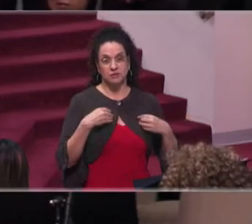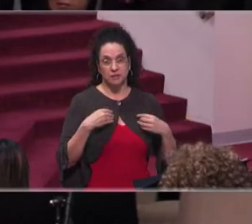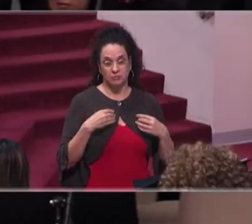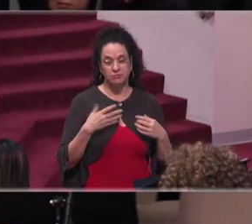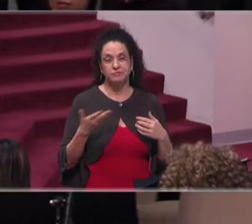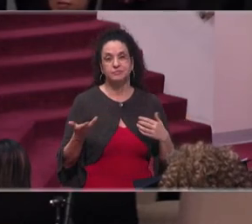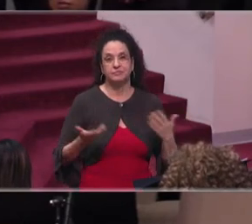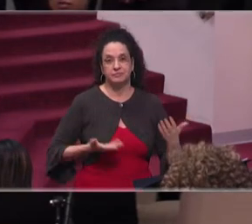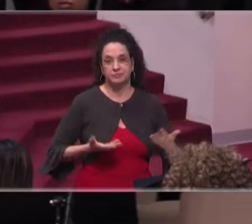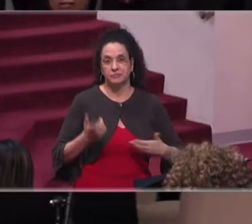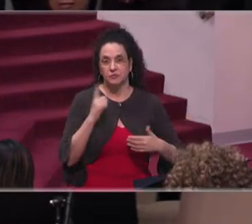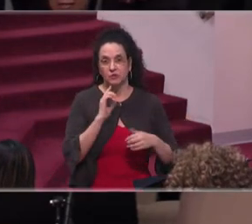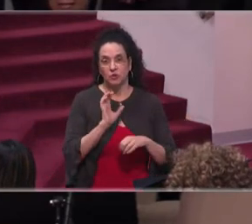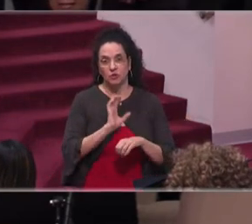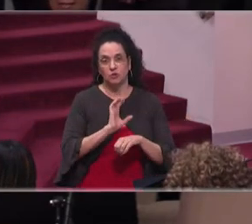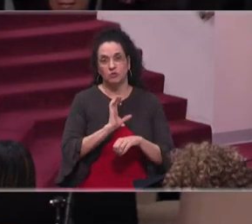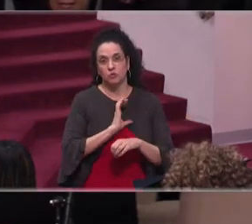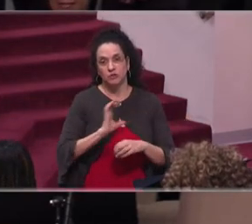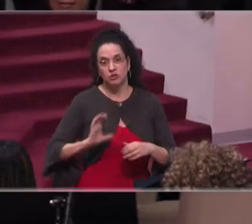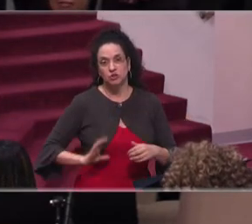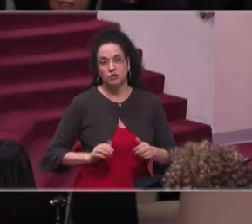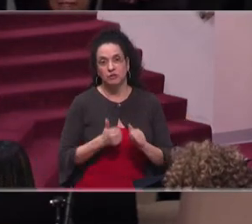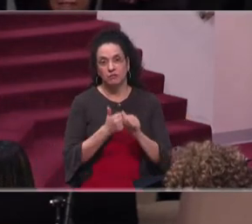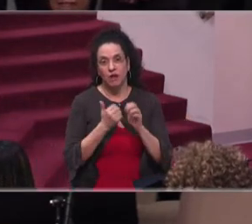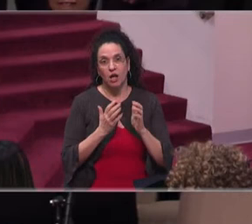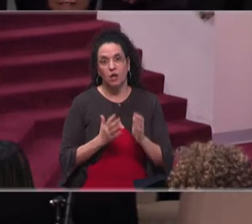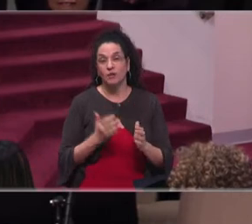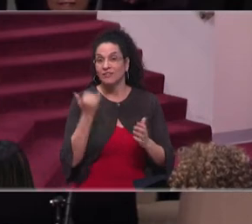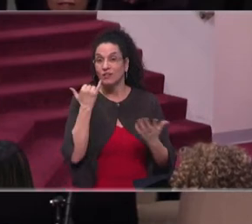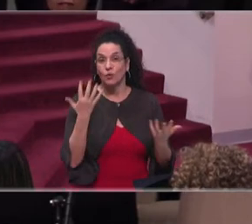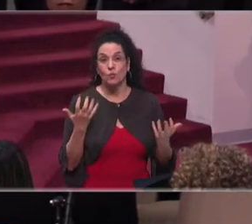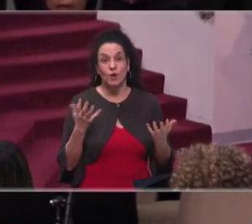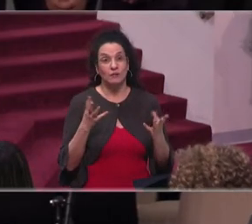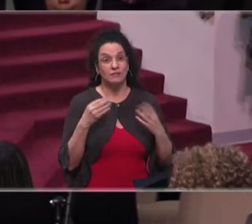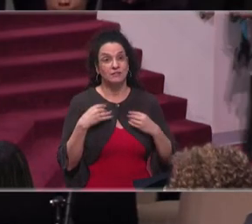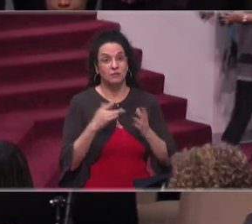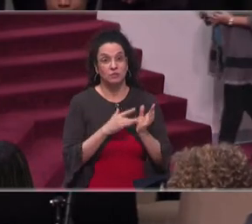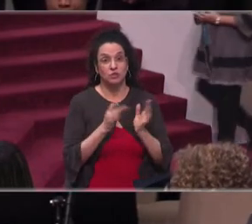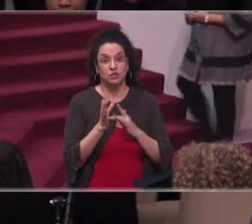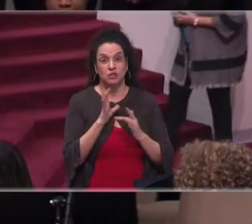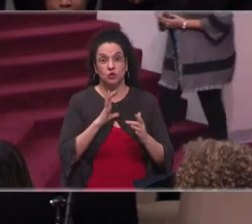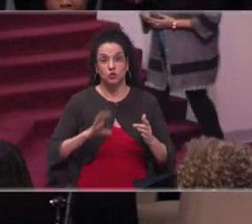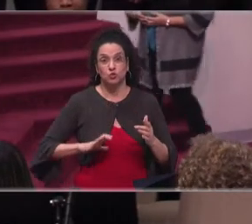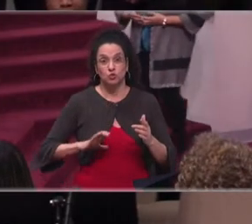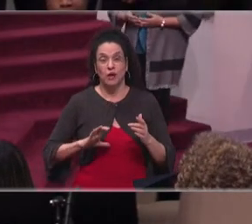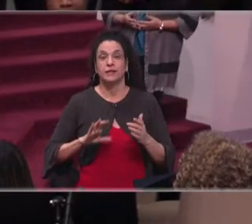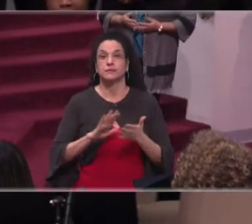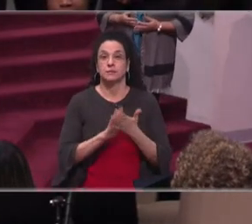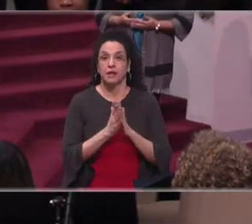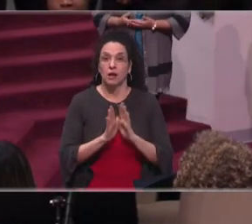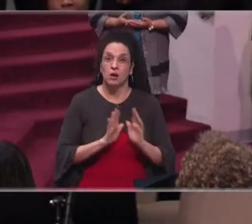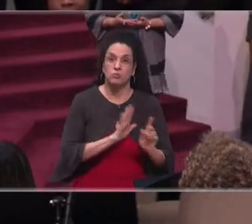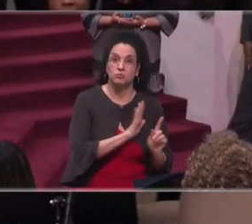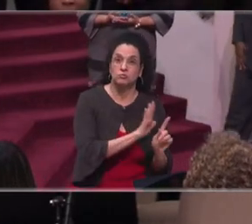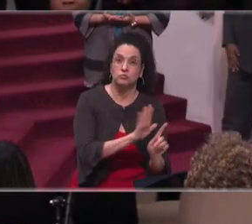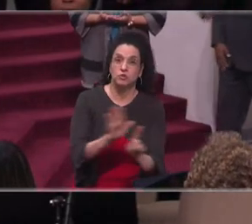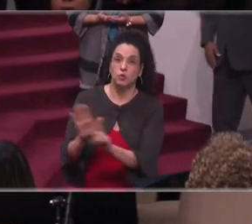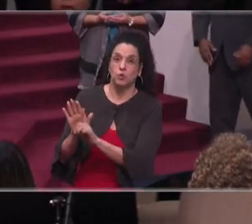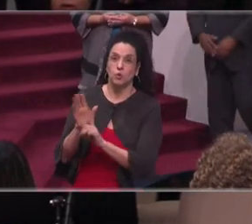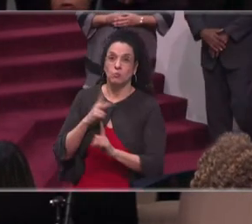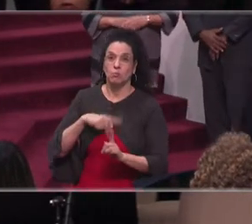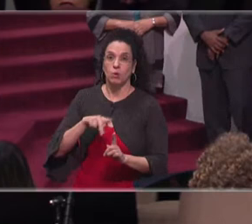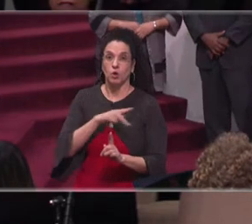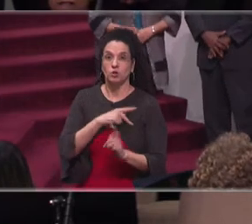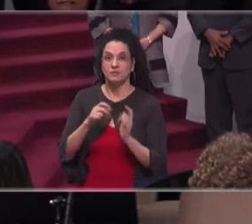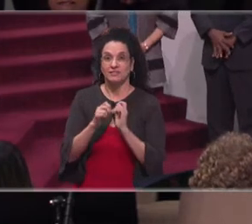church membership. If there's one who desired to receive Jesus Christ as your personal Savior, or one who desired church